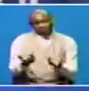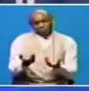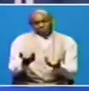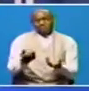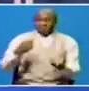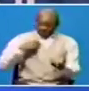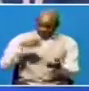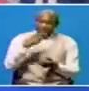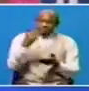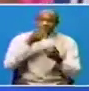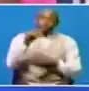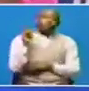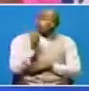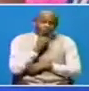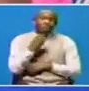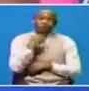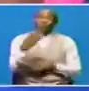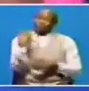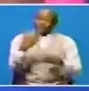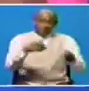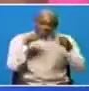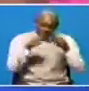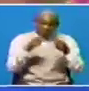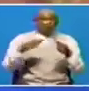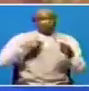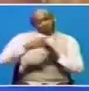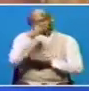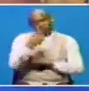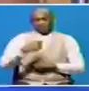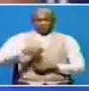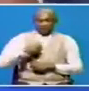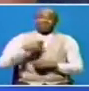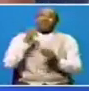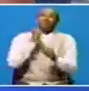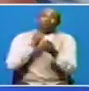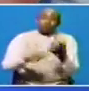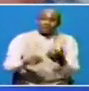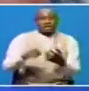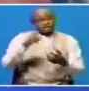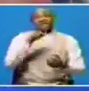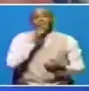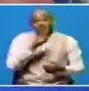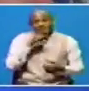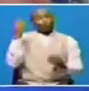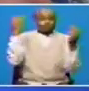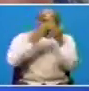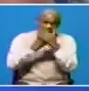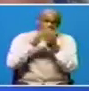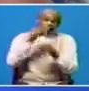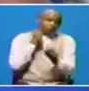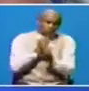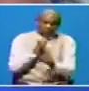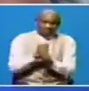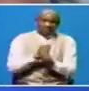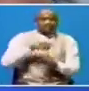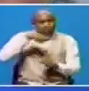sababu wamesema kuanzia kesho hawataki majwala. Sasa tunajiuliza kama hawataki majwala. Hao wanaume wanatoka kazi usiku.